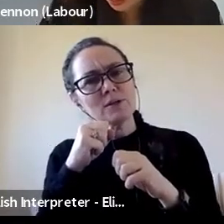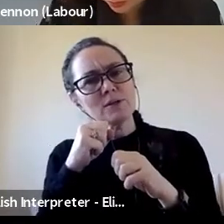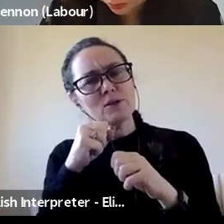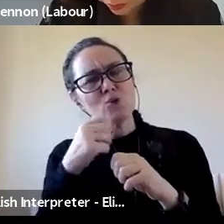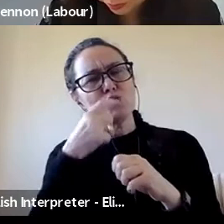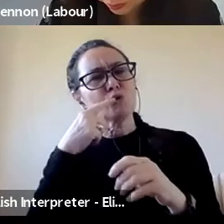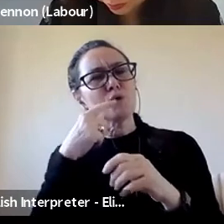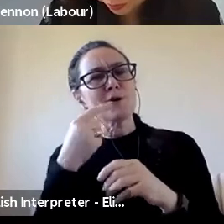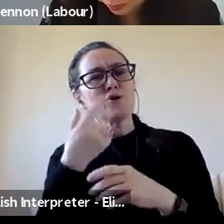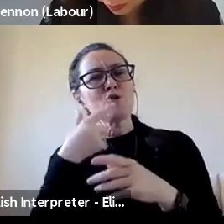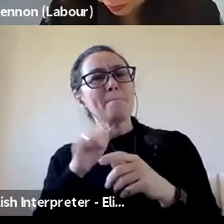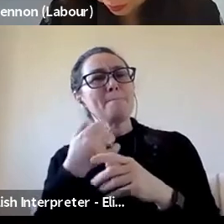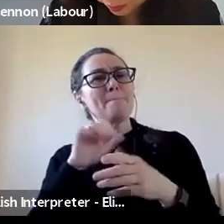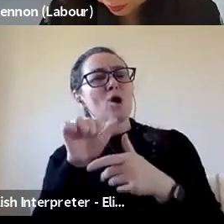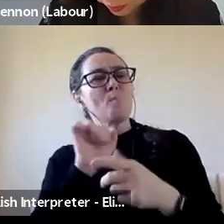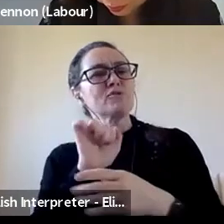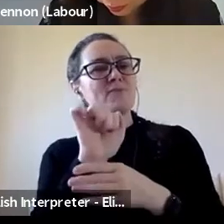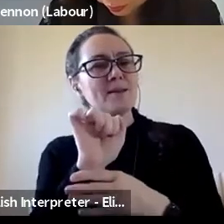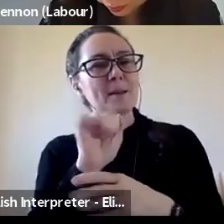prevent ill health.